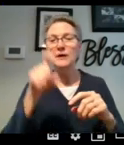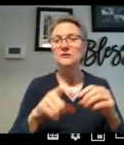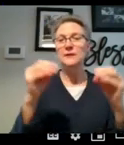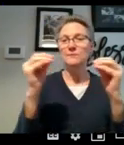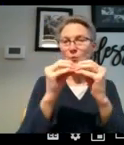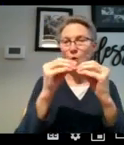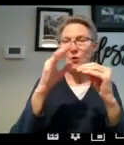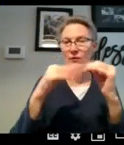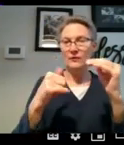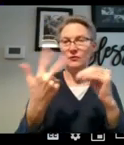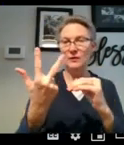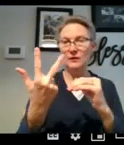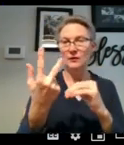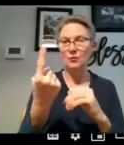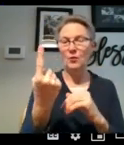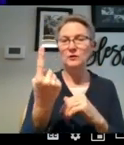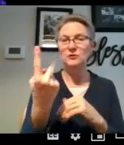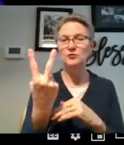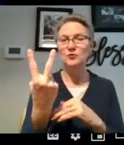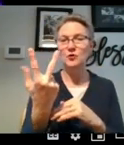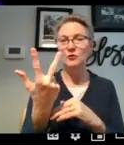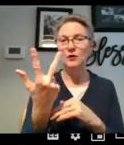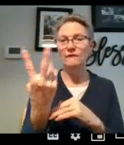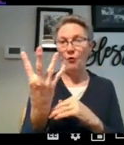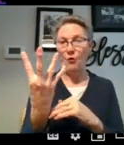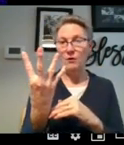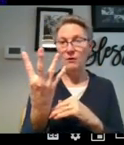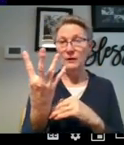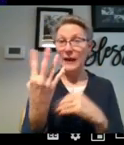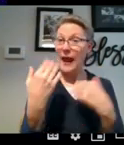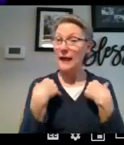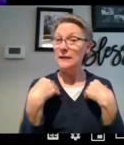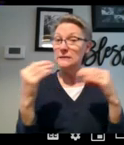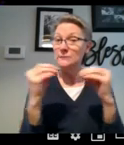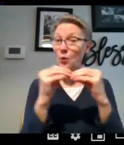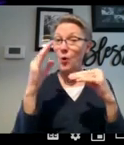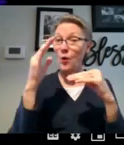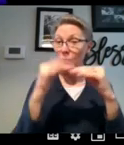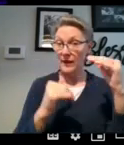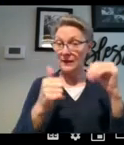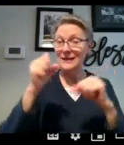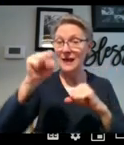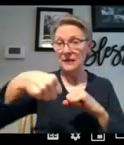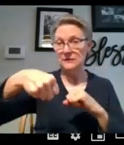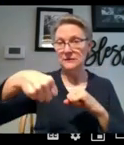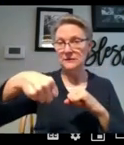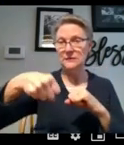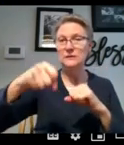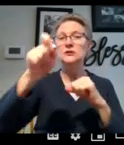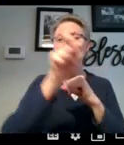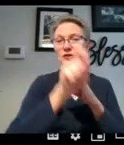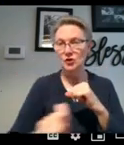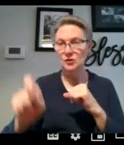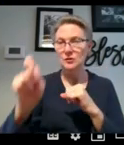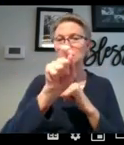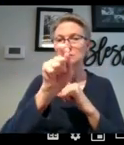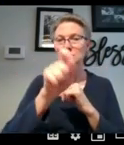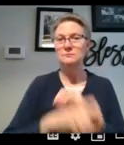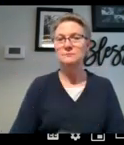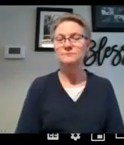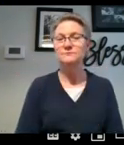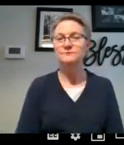1, 2, 3, and 4. So this is more than 3 angles. So this would